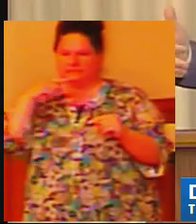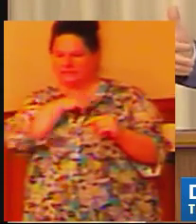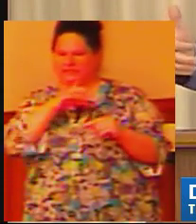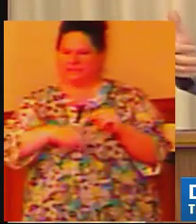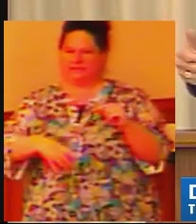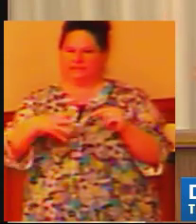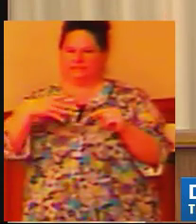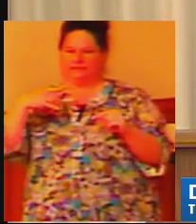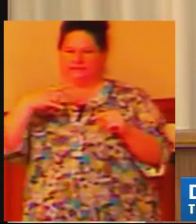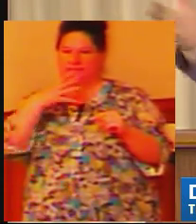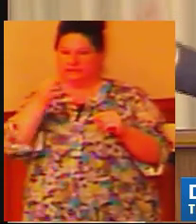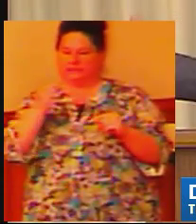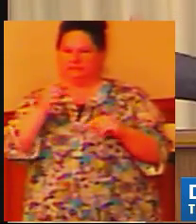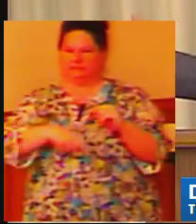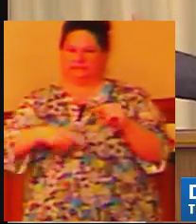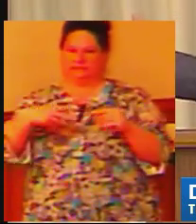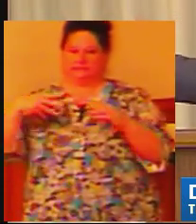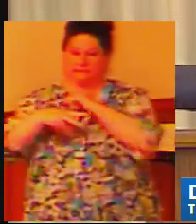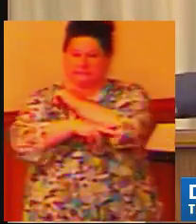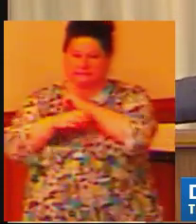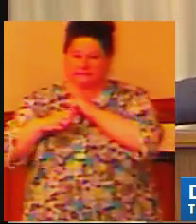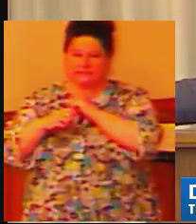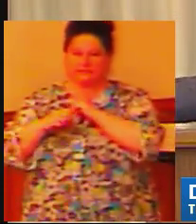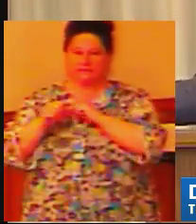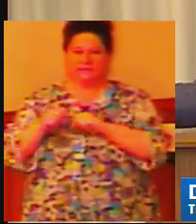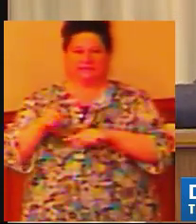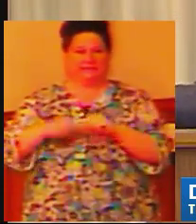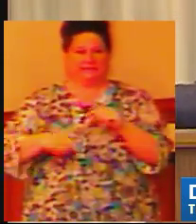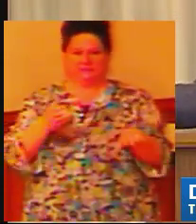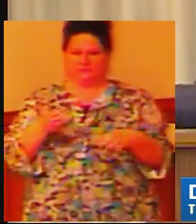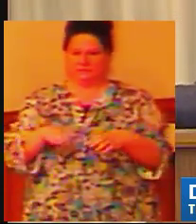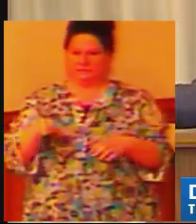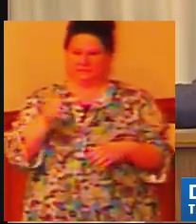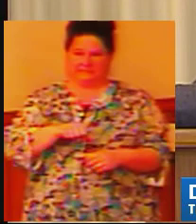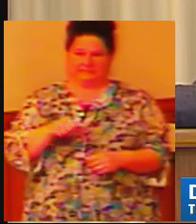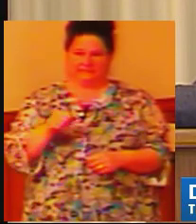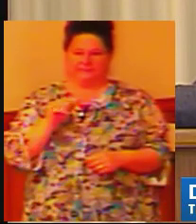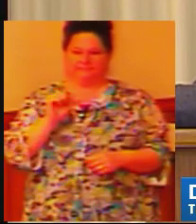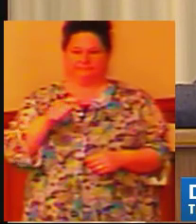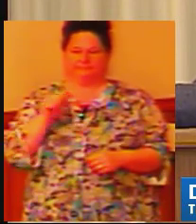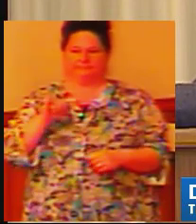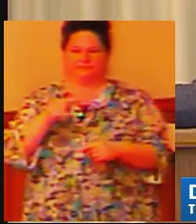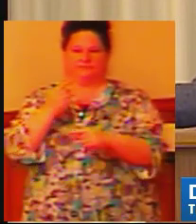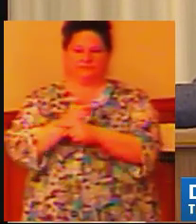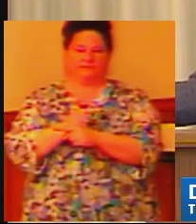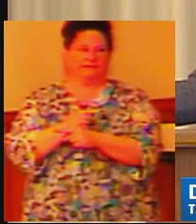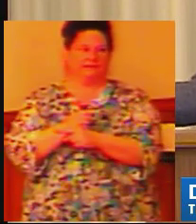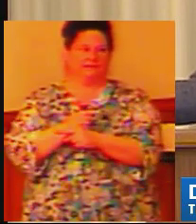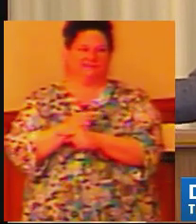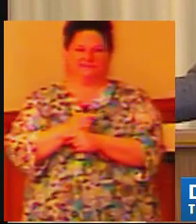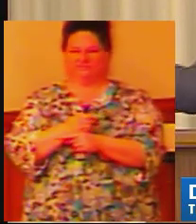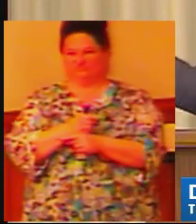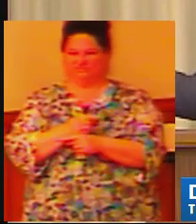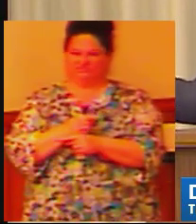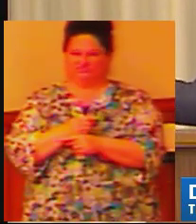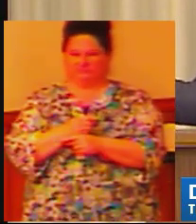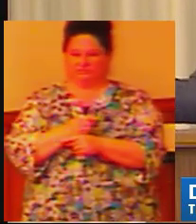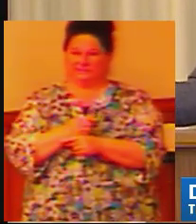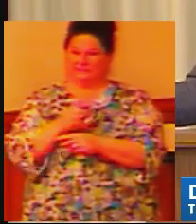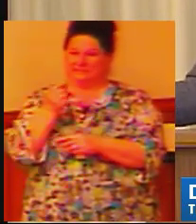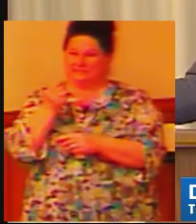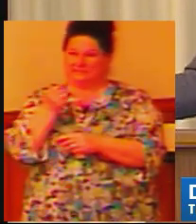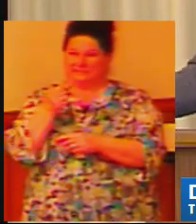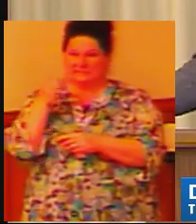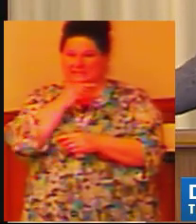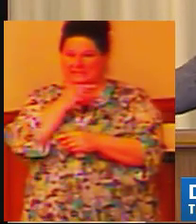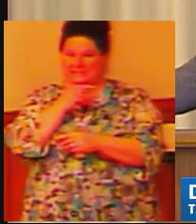can't steal. I can't do any of this stuff. Yeah, that's right. And they're like, aww. Even a little white lie, even